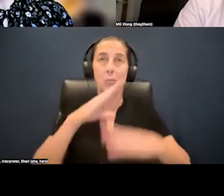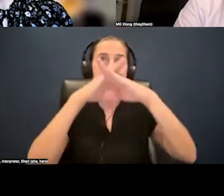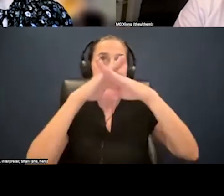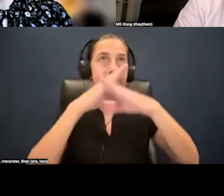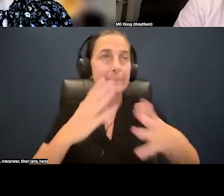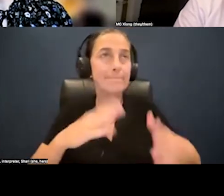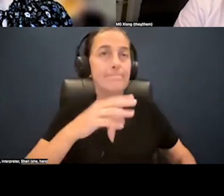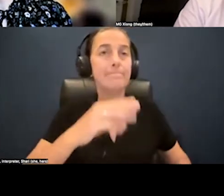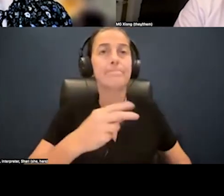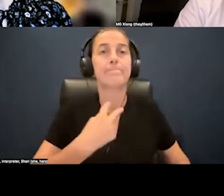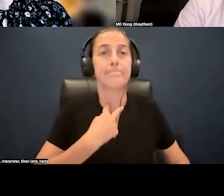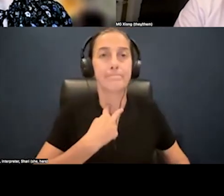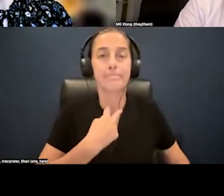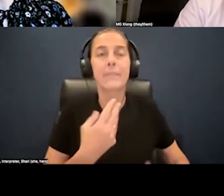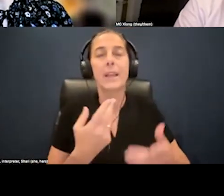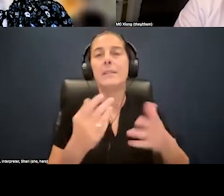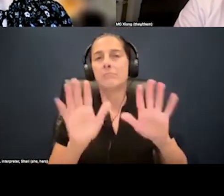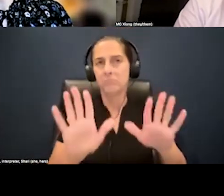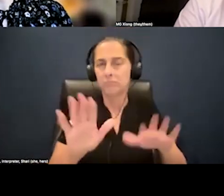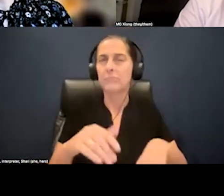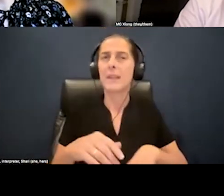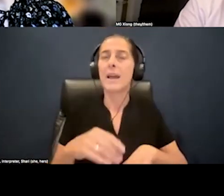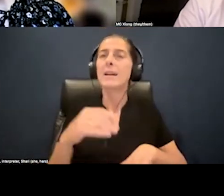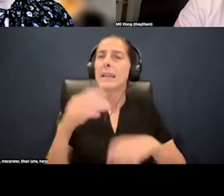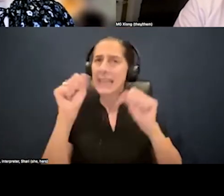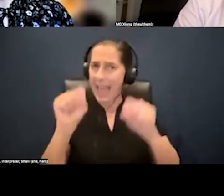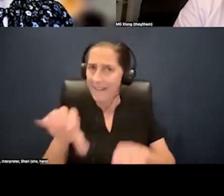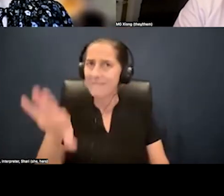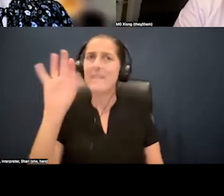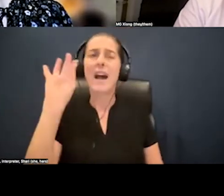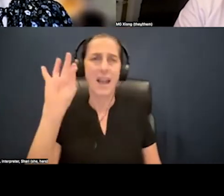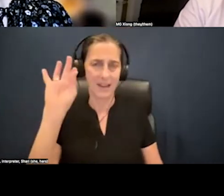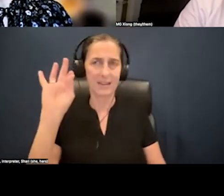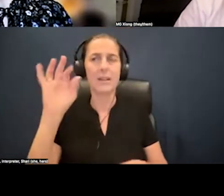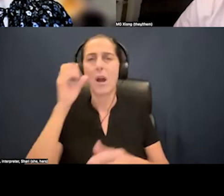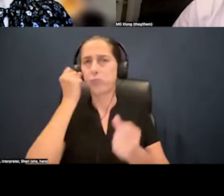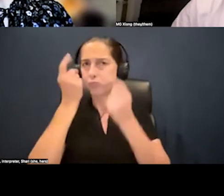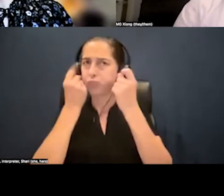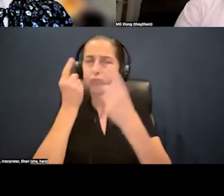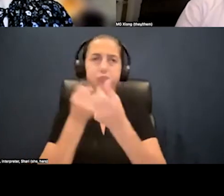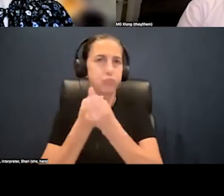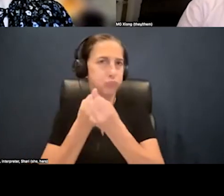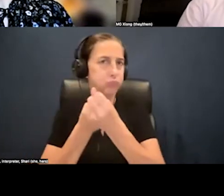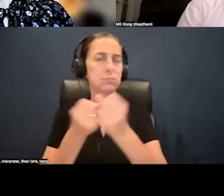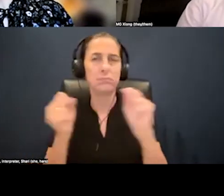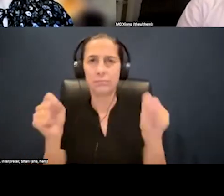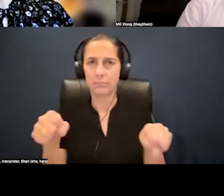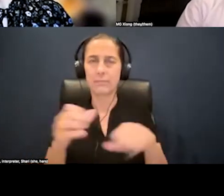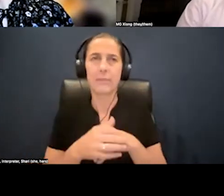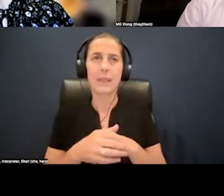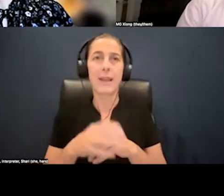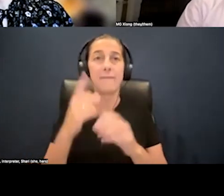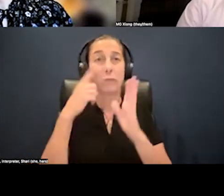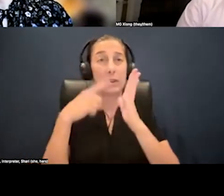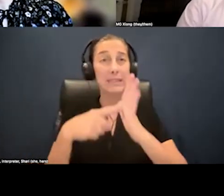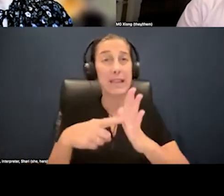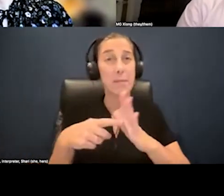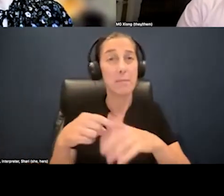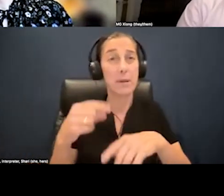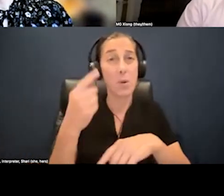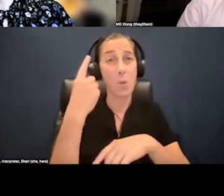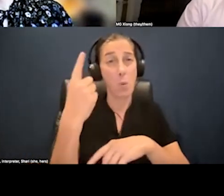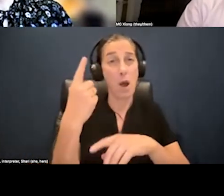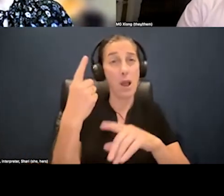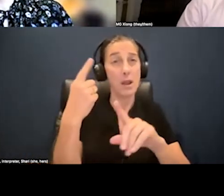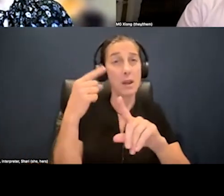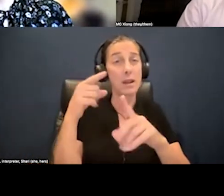of different insurances, including Mass Health and Health Safety Net, and don't to my knowledge,